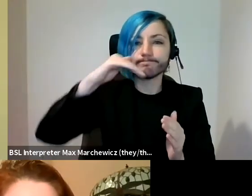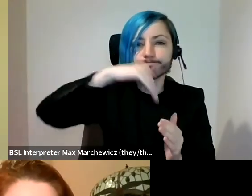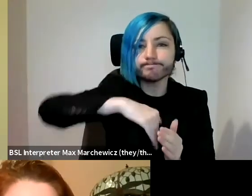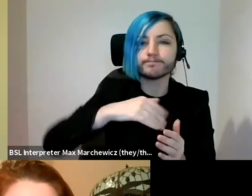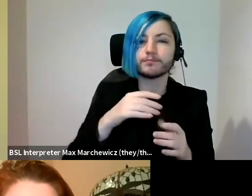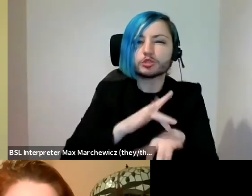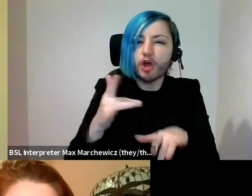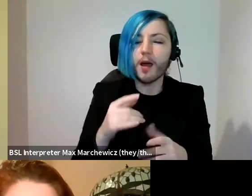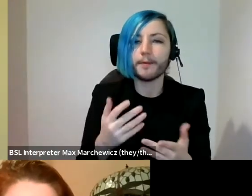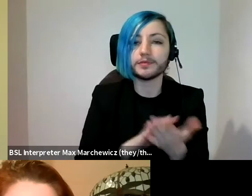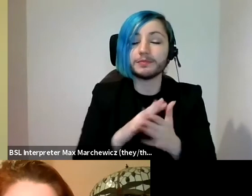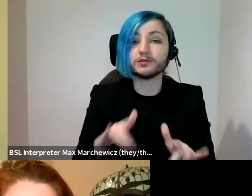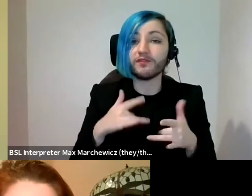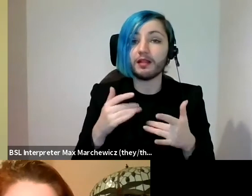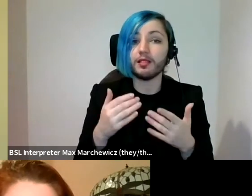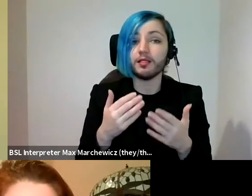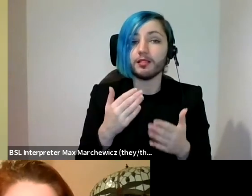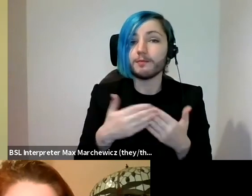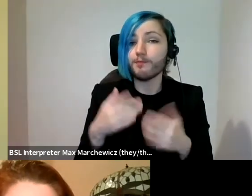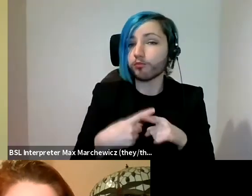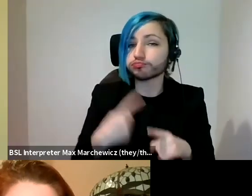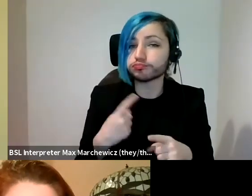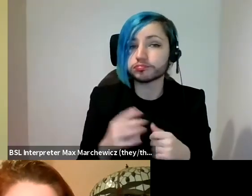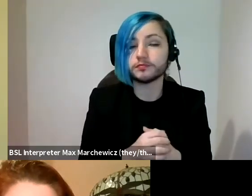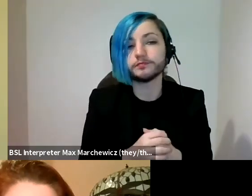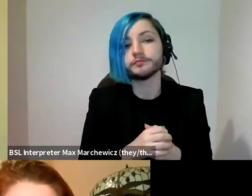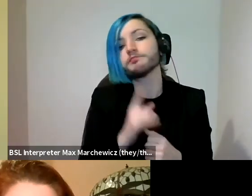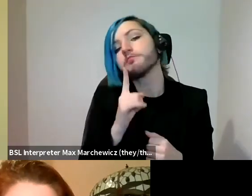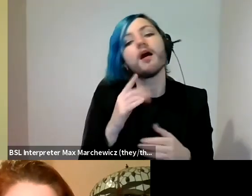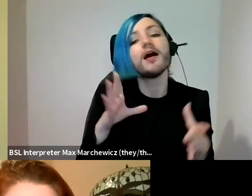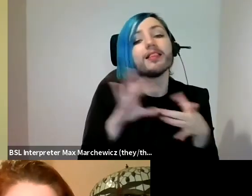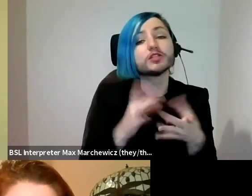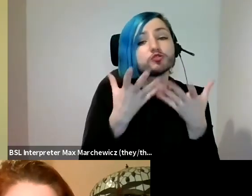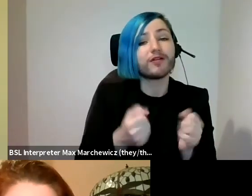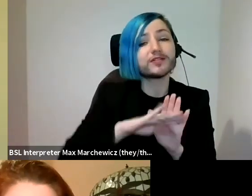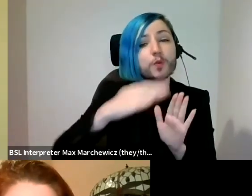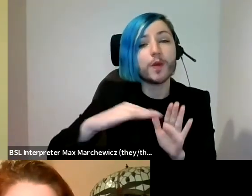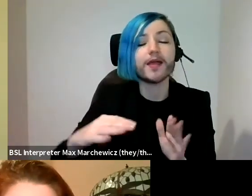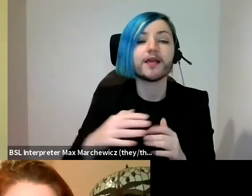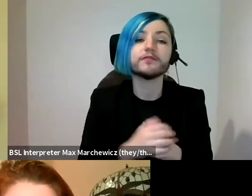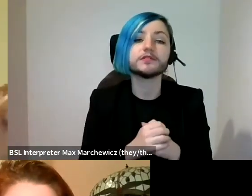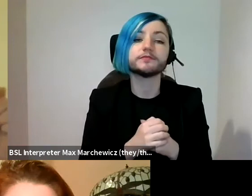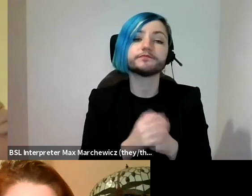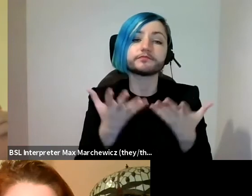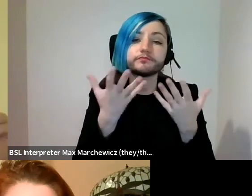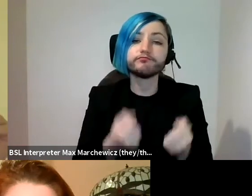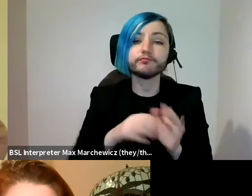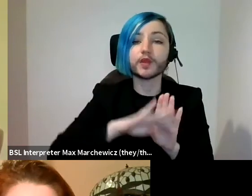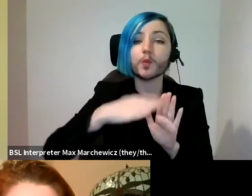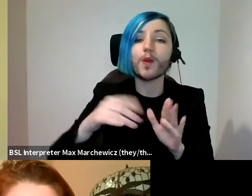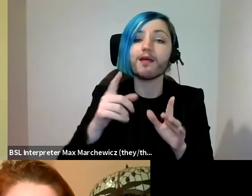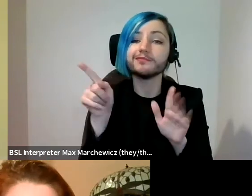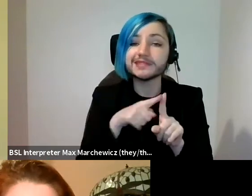You feel that a bit sooner. In terms of gravitational waves, actually the gravitational wave